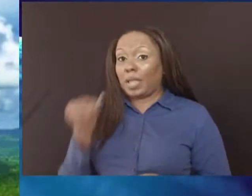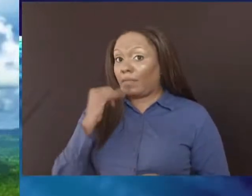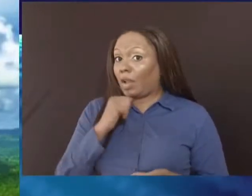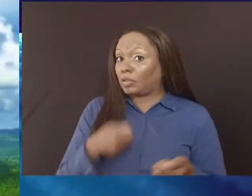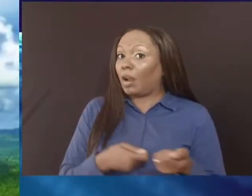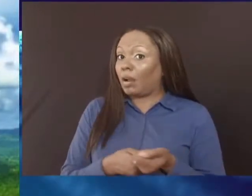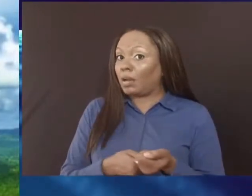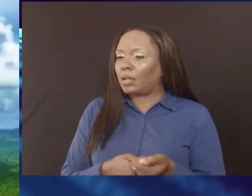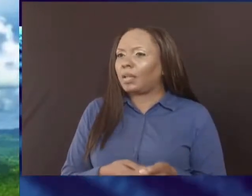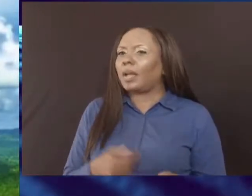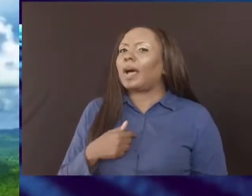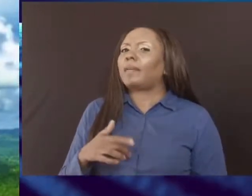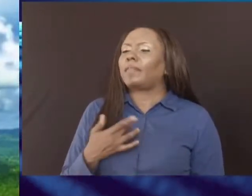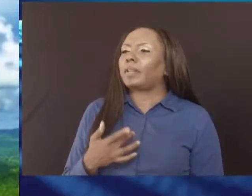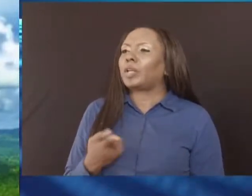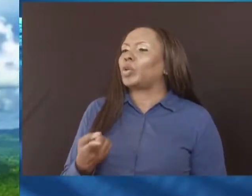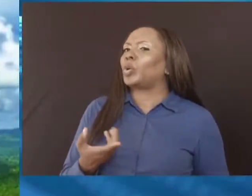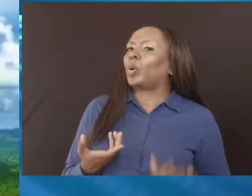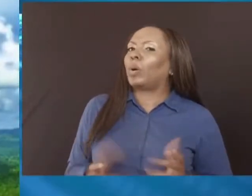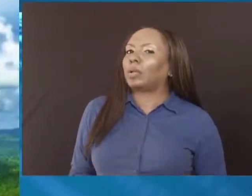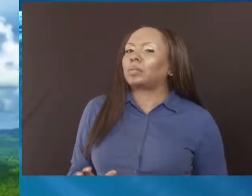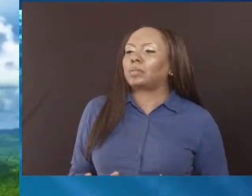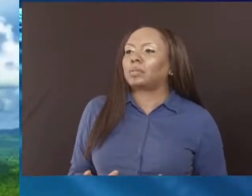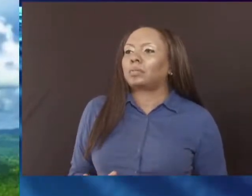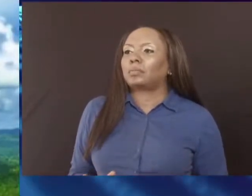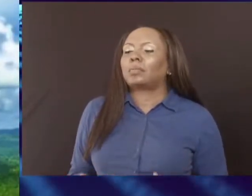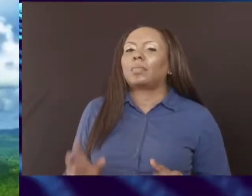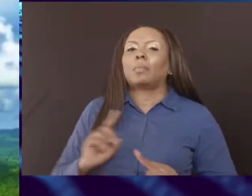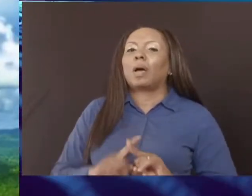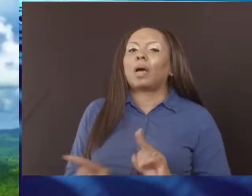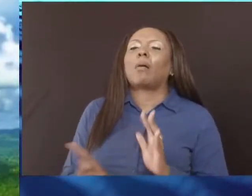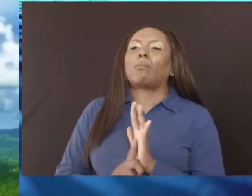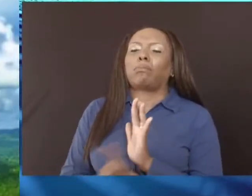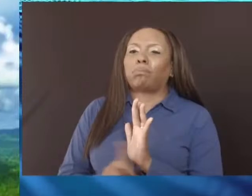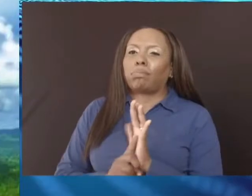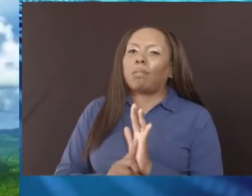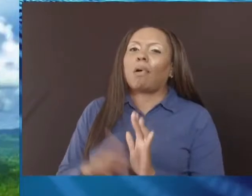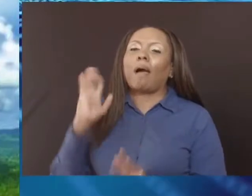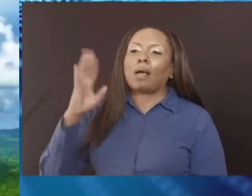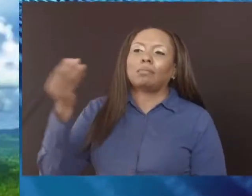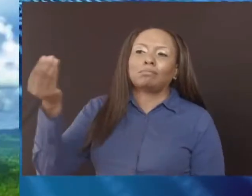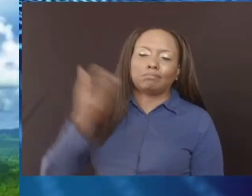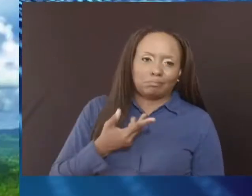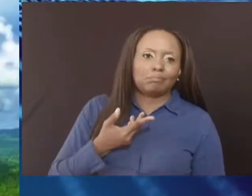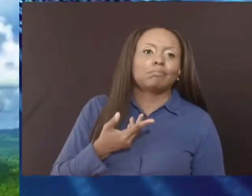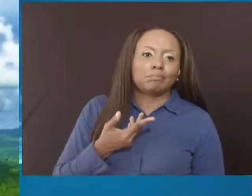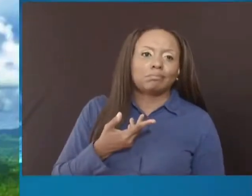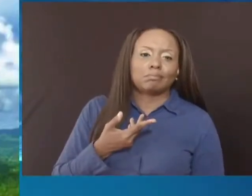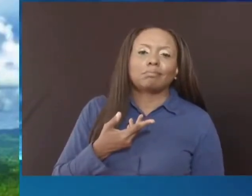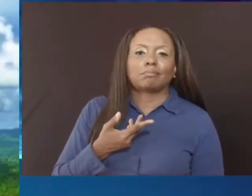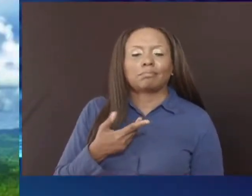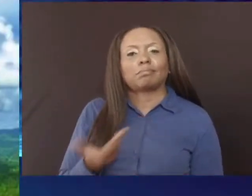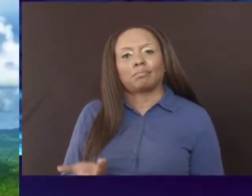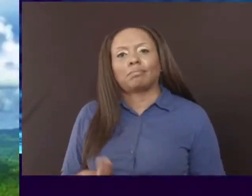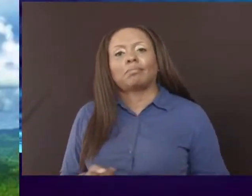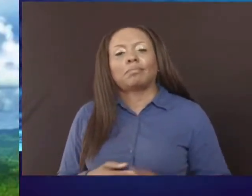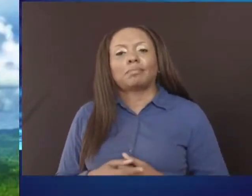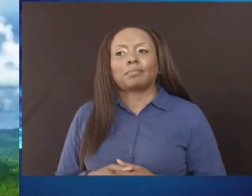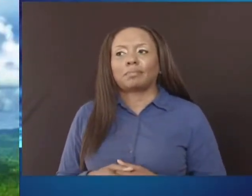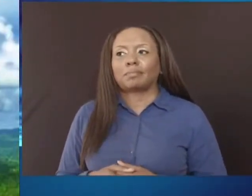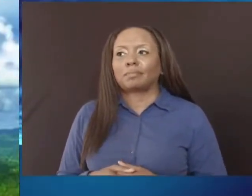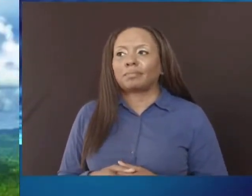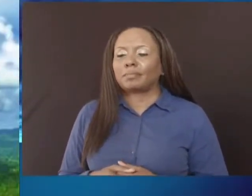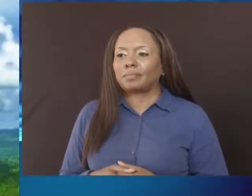your monitor. And again, it will continue to notify us and allow us to know that that intervention has not been